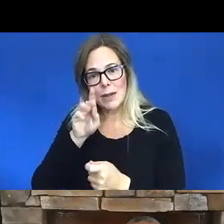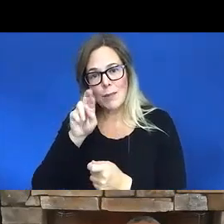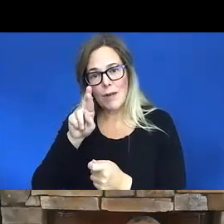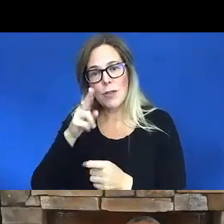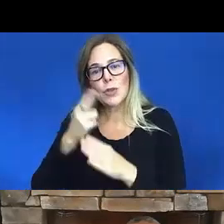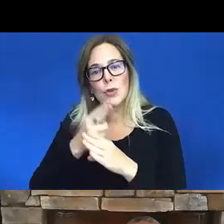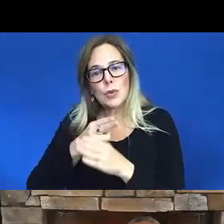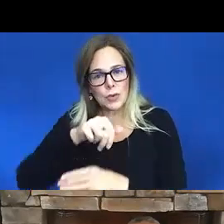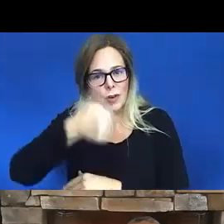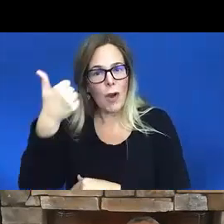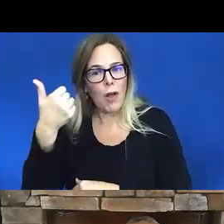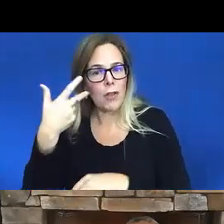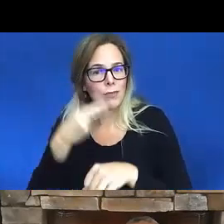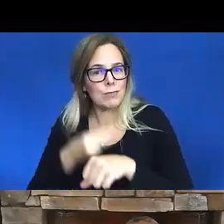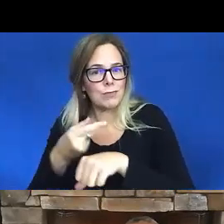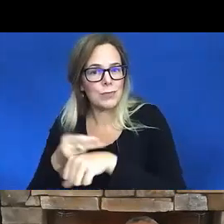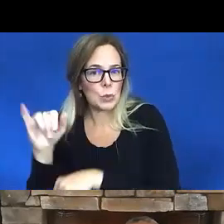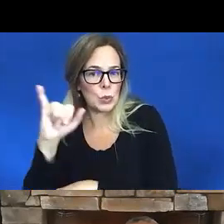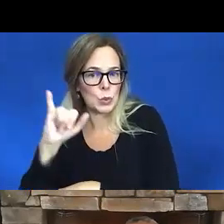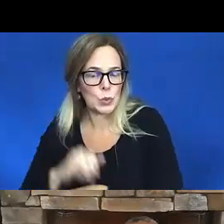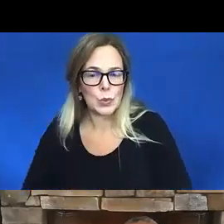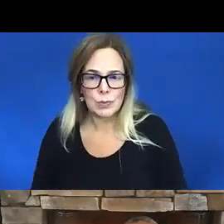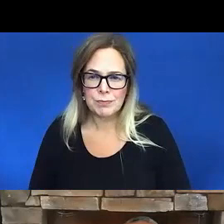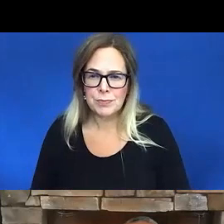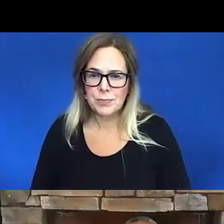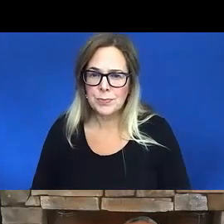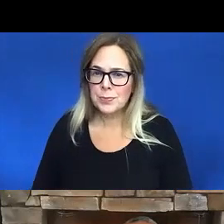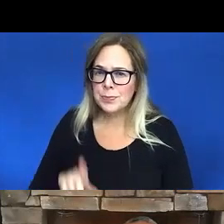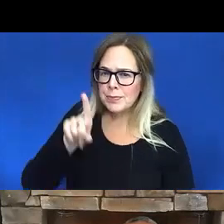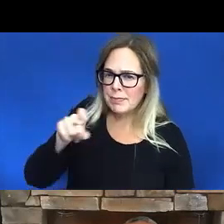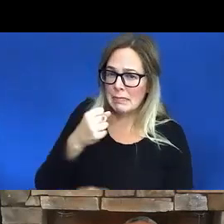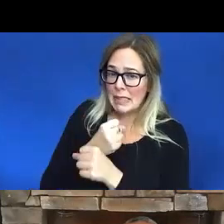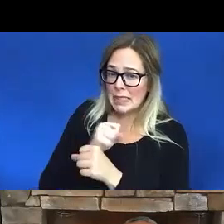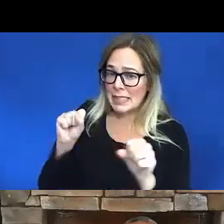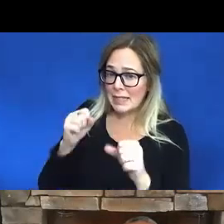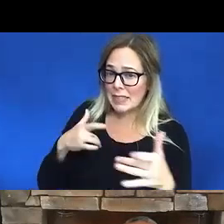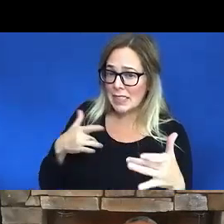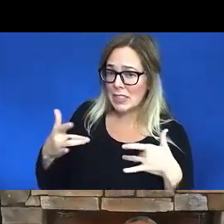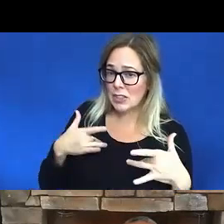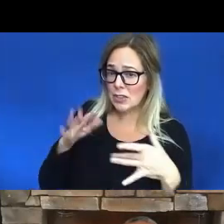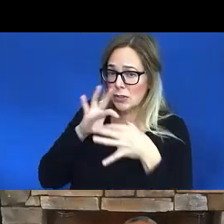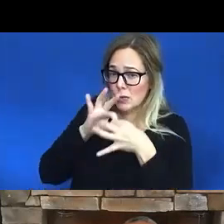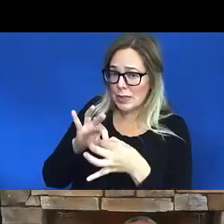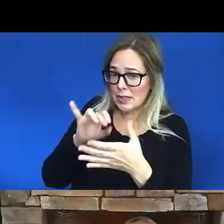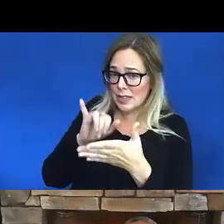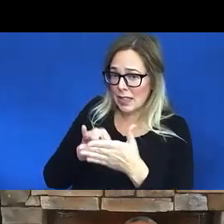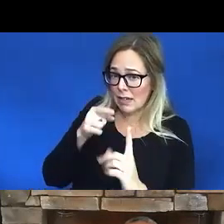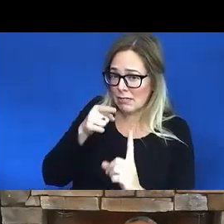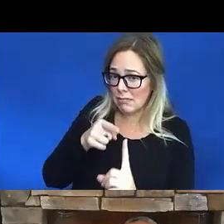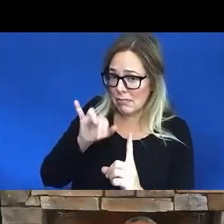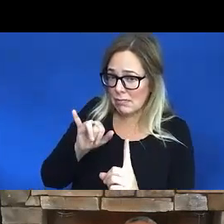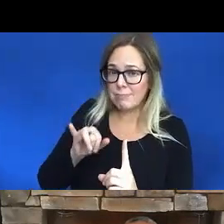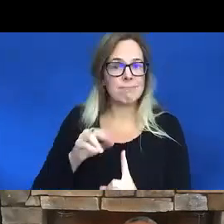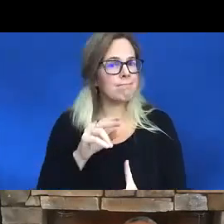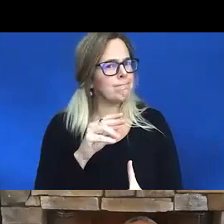are there any safety concerns? Yeah, I don't believe there are safety concerns. As I said, it's used in other FDA-approved